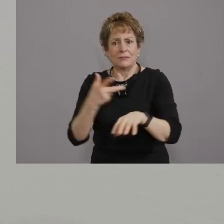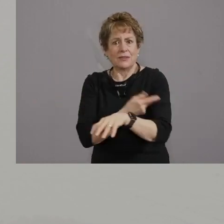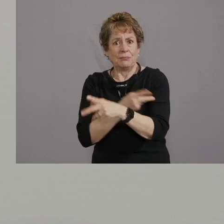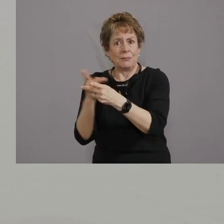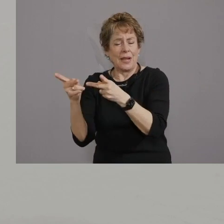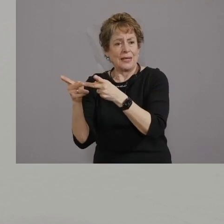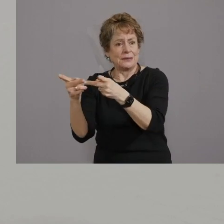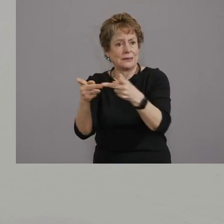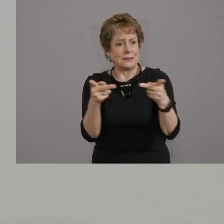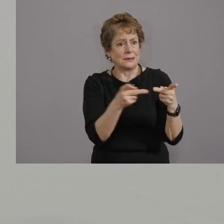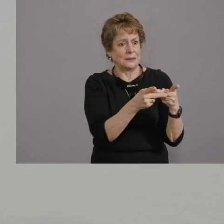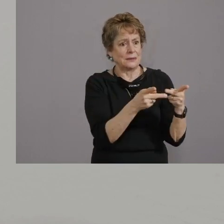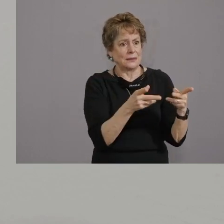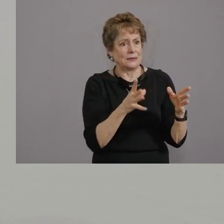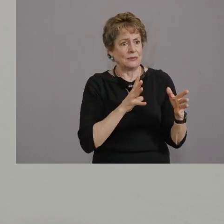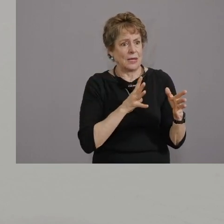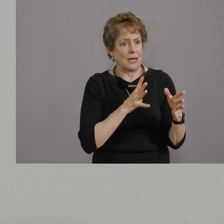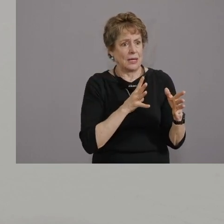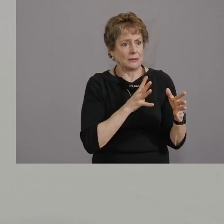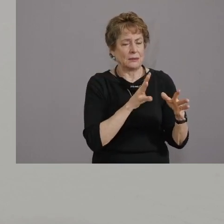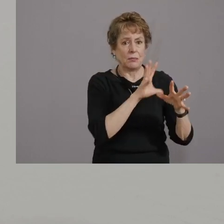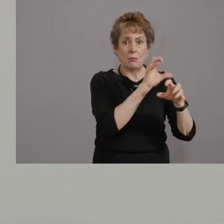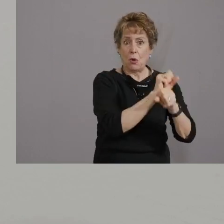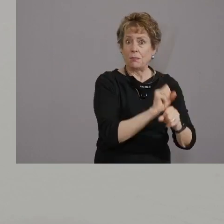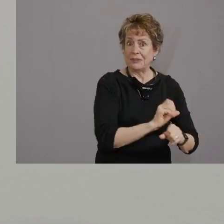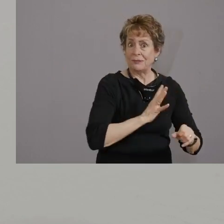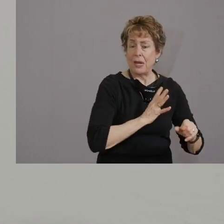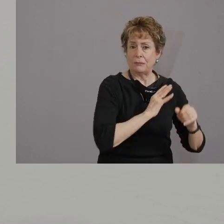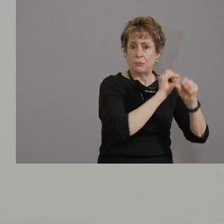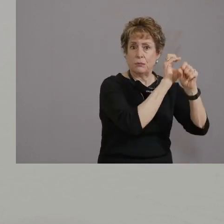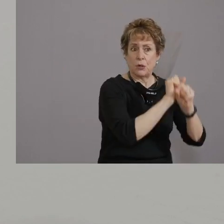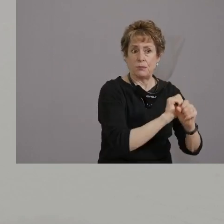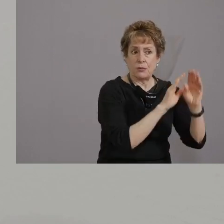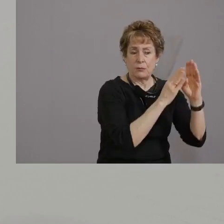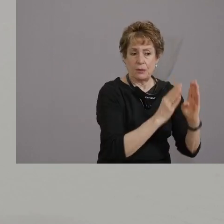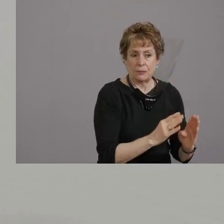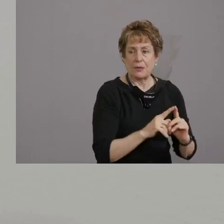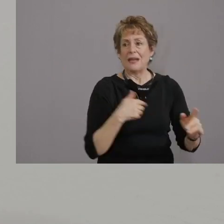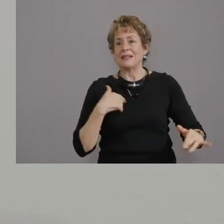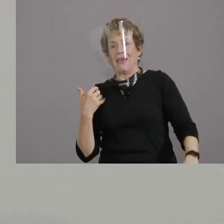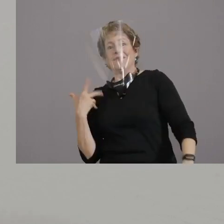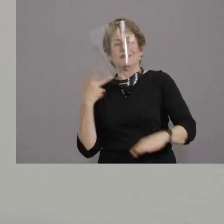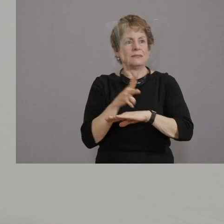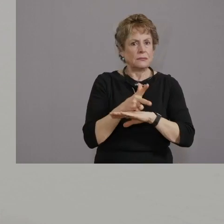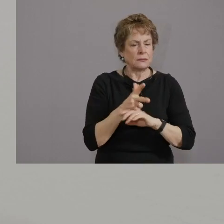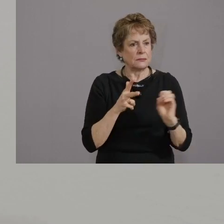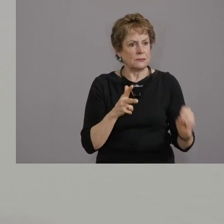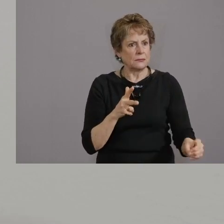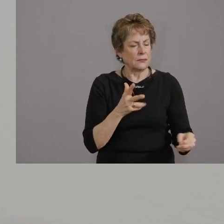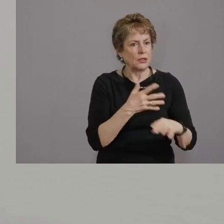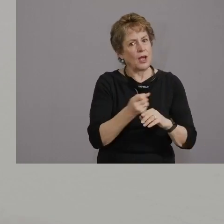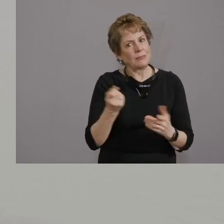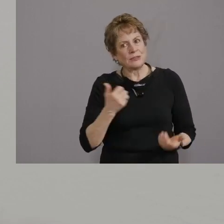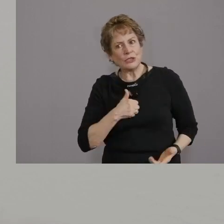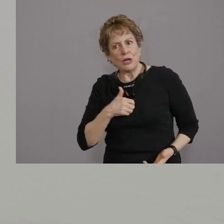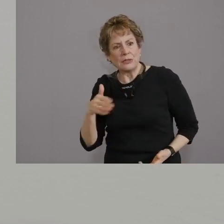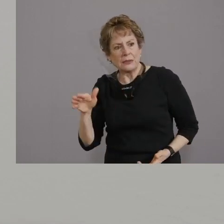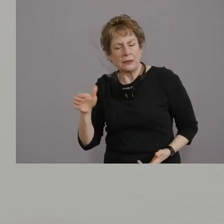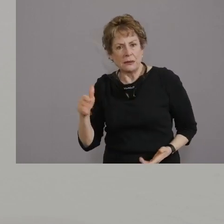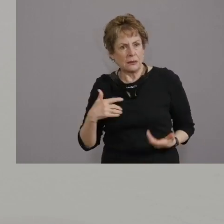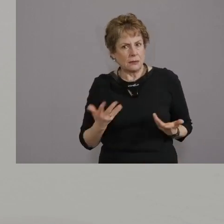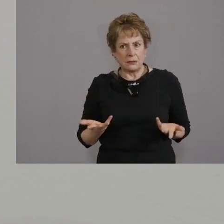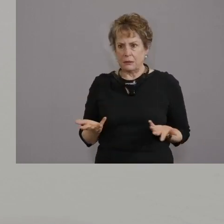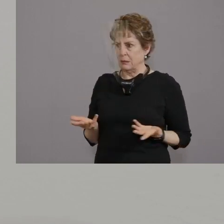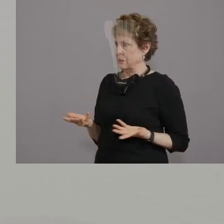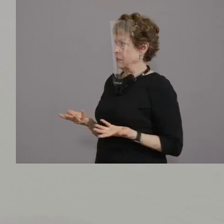appointments, but we may not have the vaccine? And then I have a couple more questions. Yeah, so yes, we do